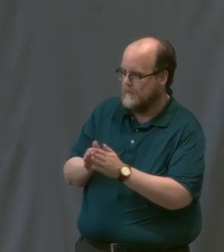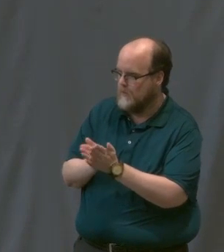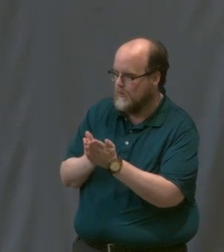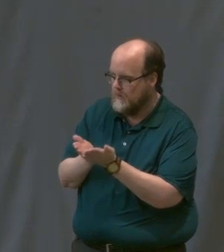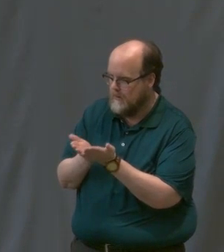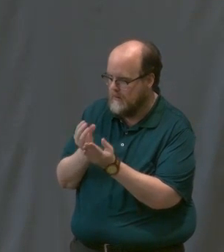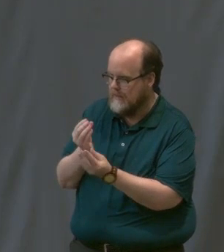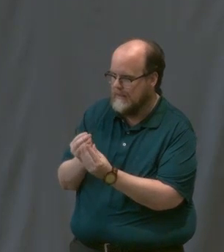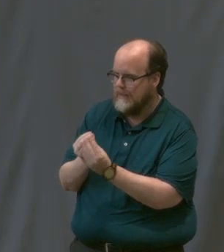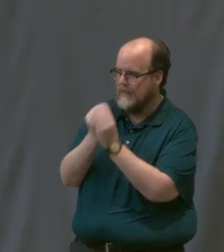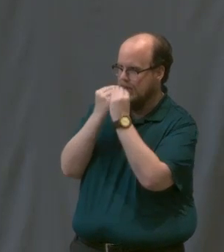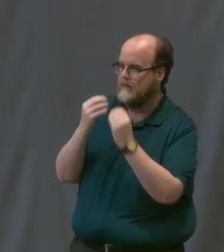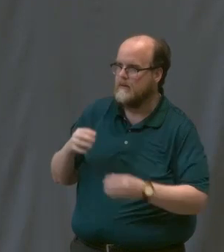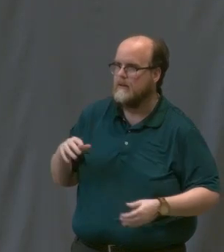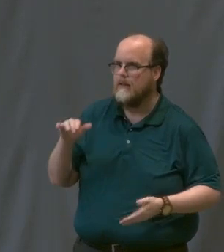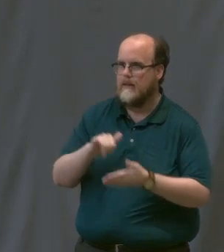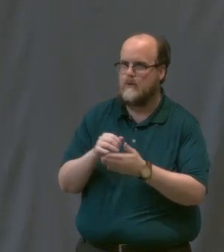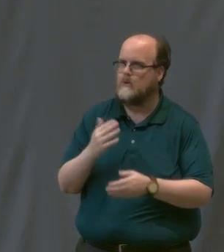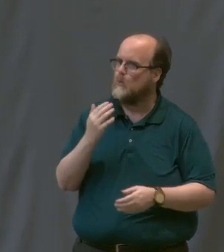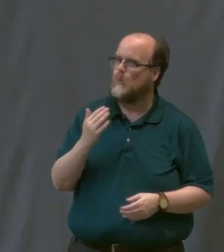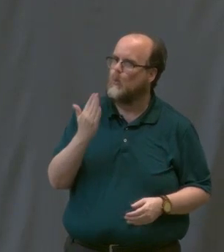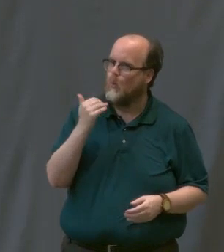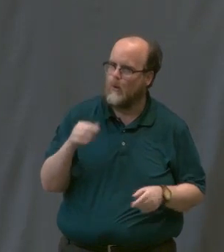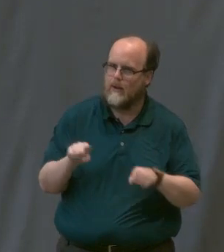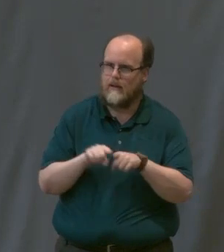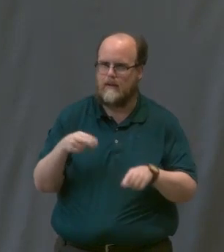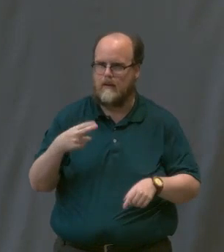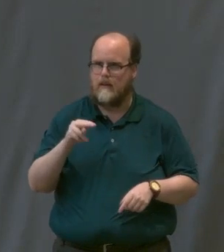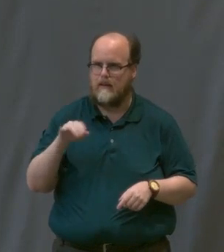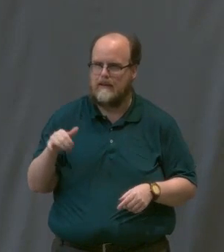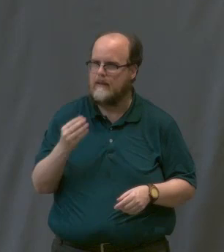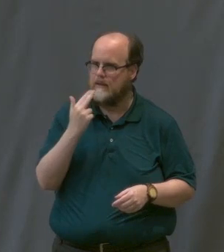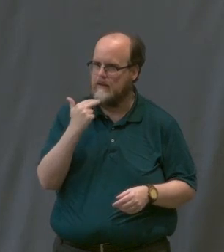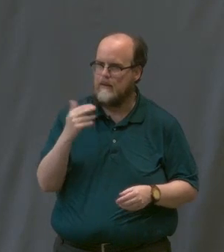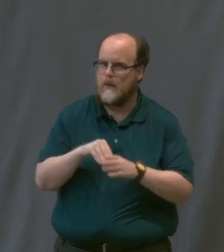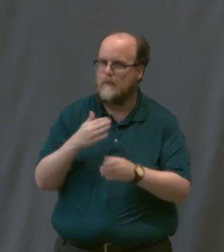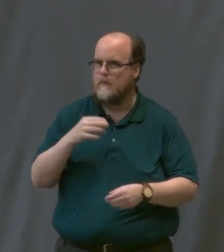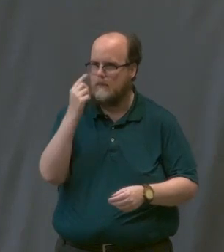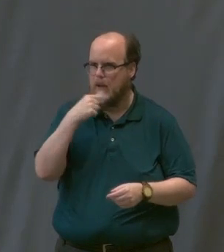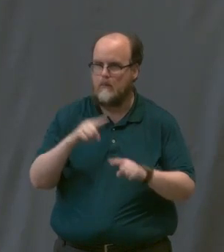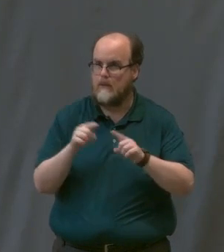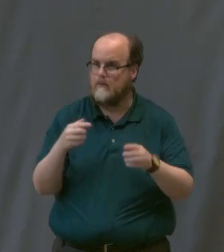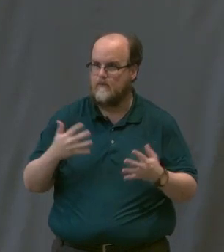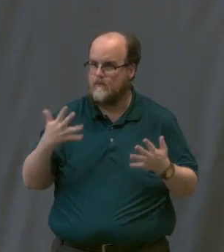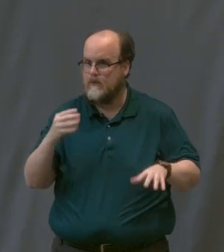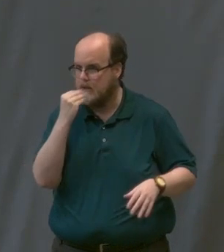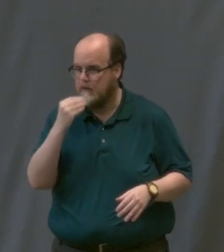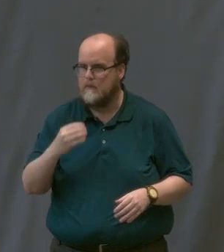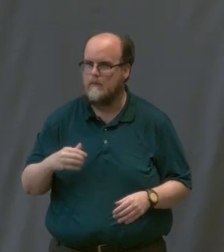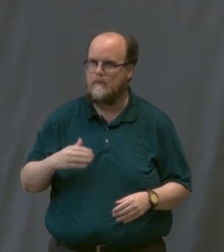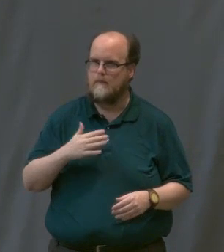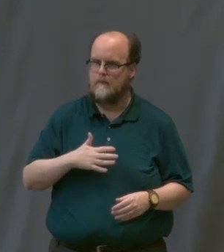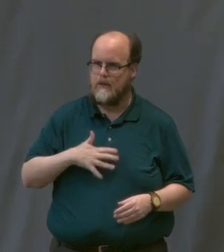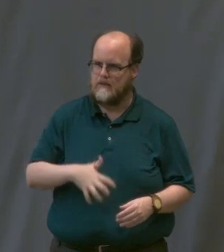and ate it, and it was as sweet as honey in my mouth. But when I had eaten it, my stomach became